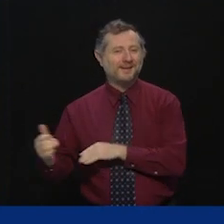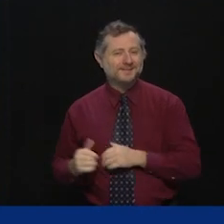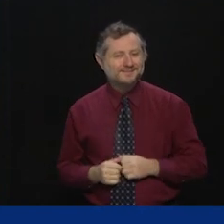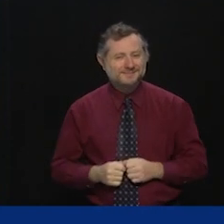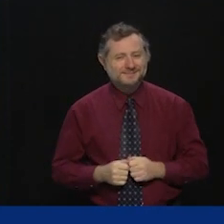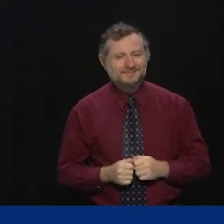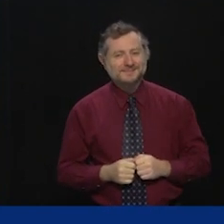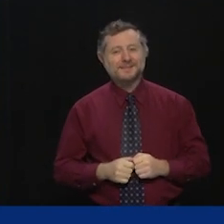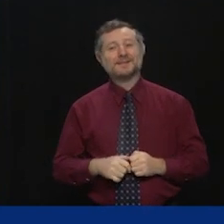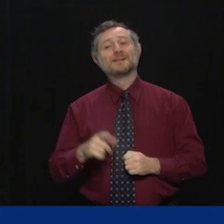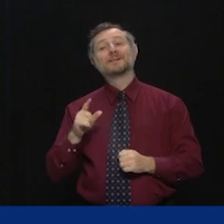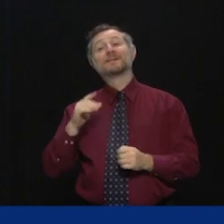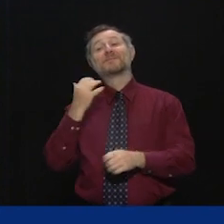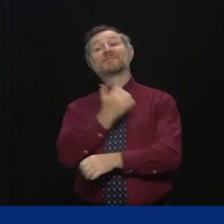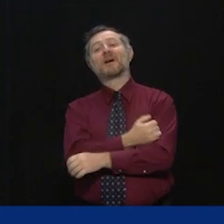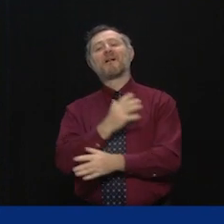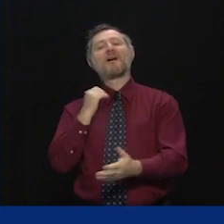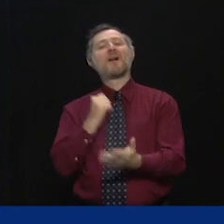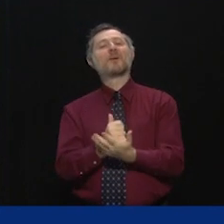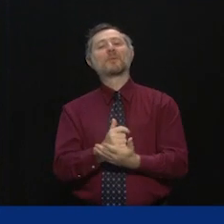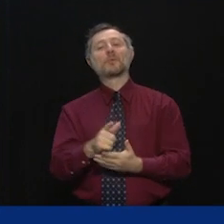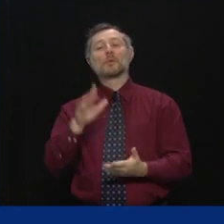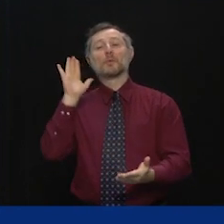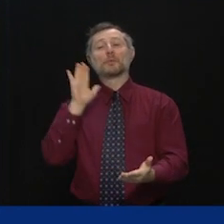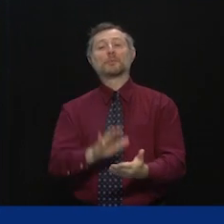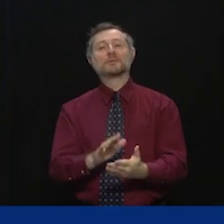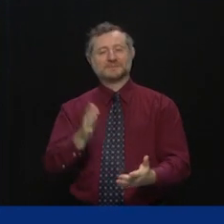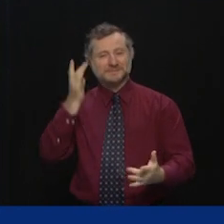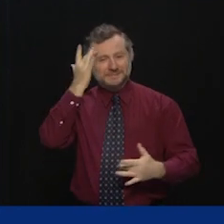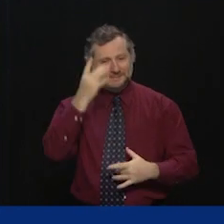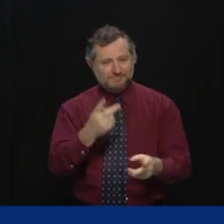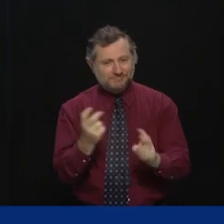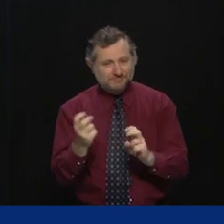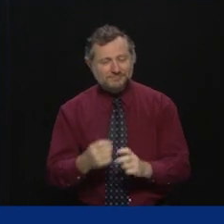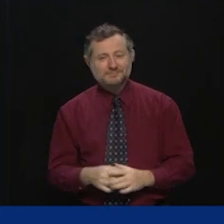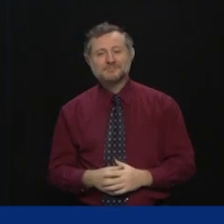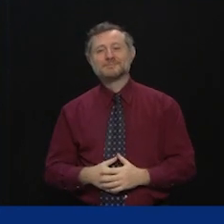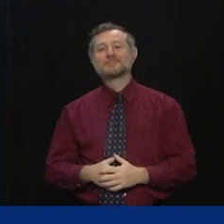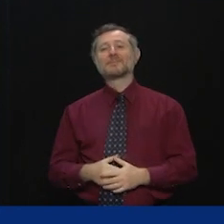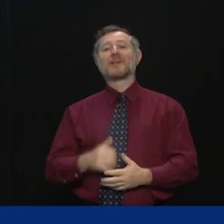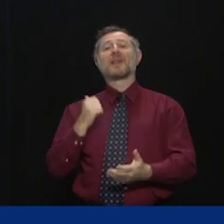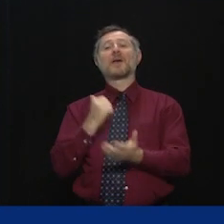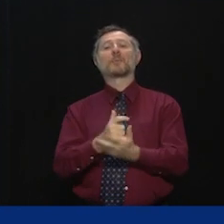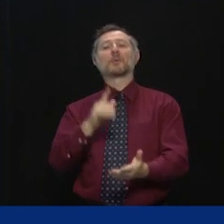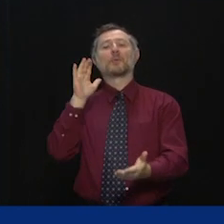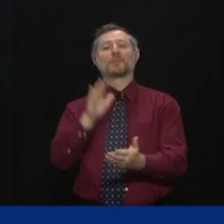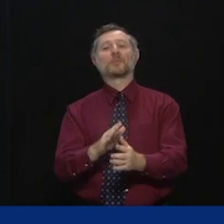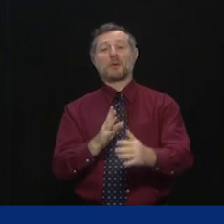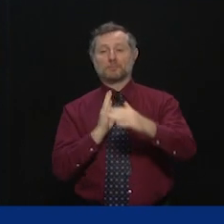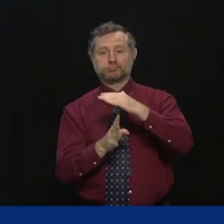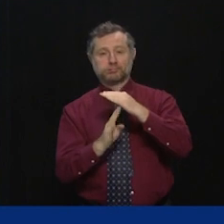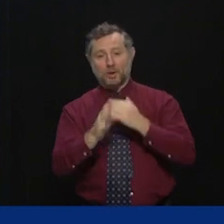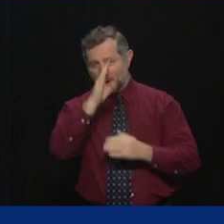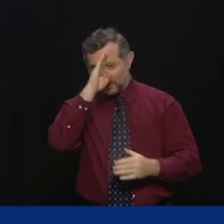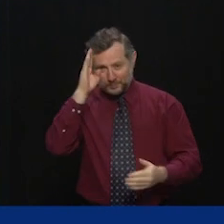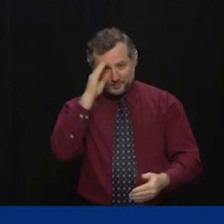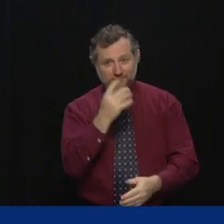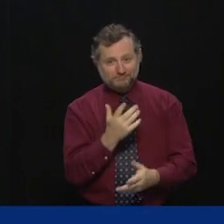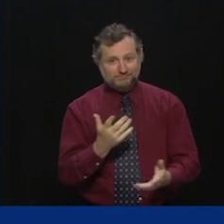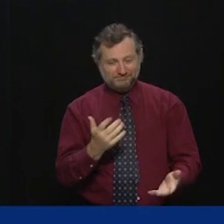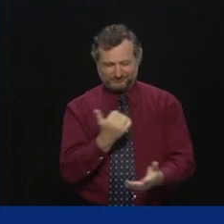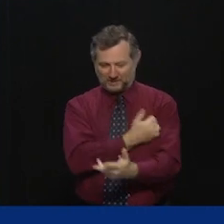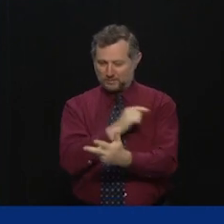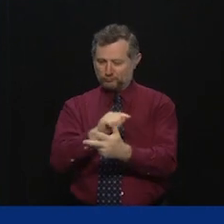vaccines have avoided the sickness and the oversaturation and the overcrowding in our hospitals, and has allowed for